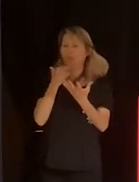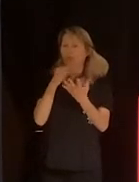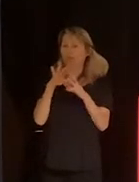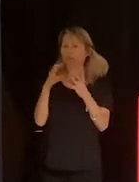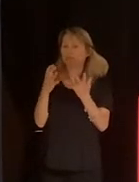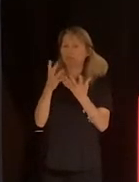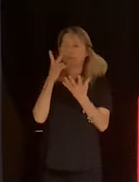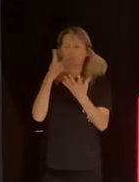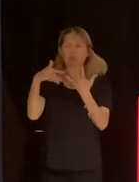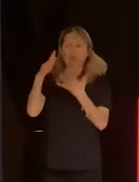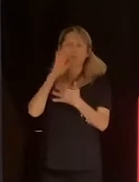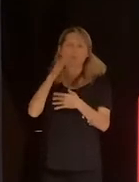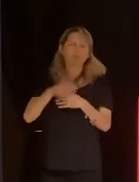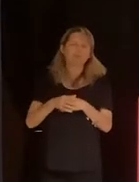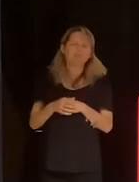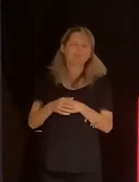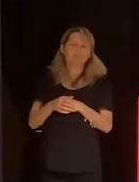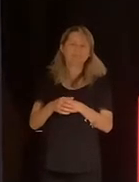I'll be seeing you around.